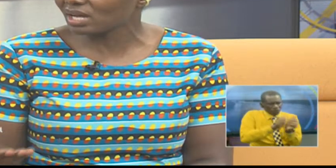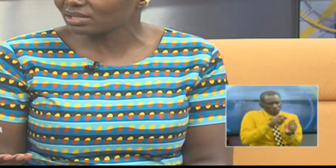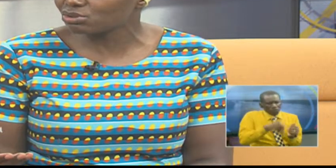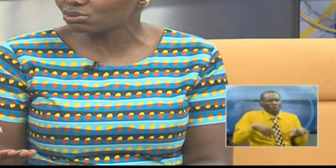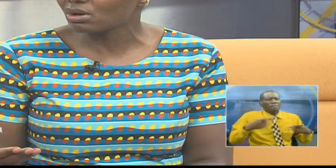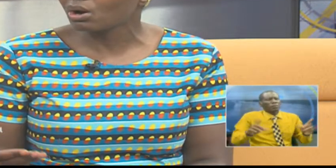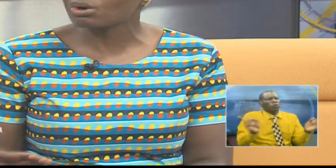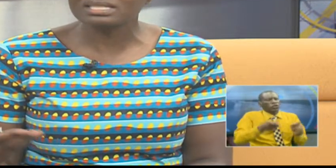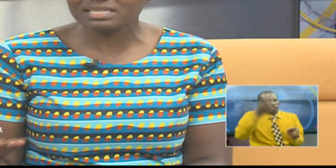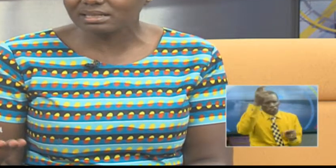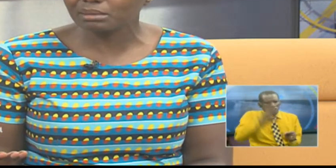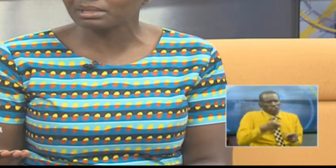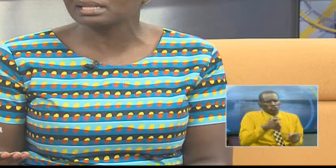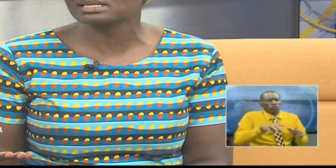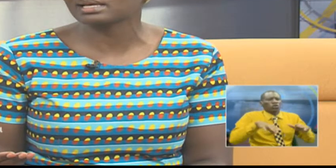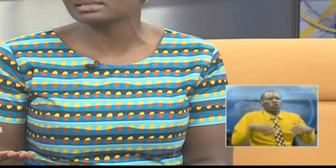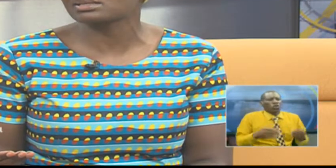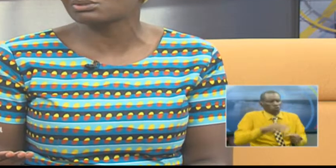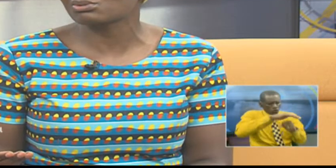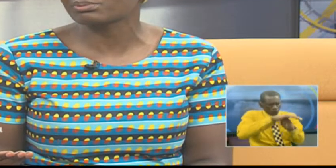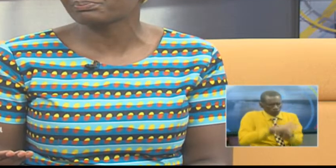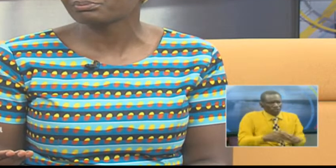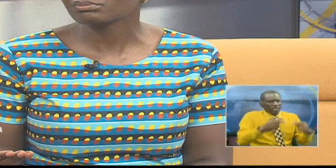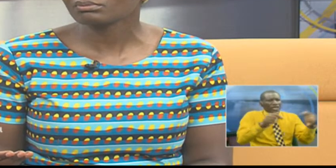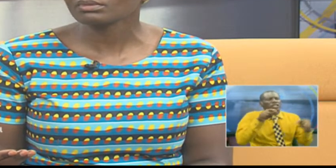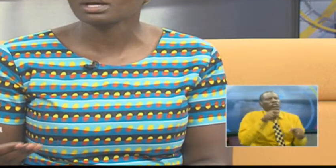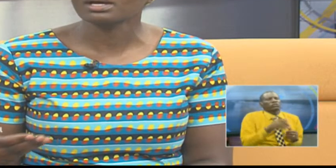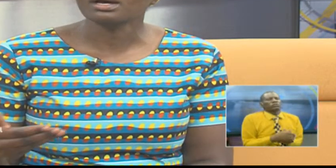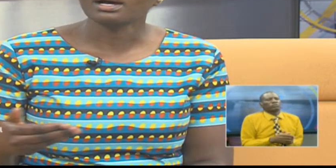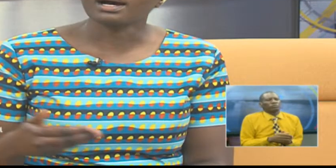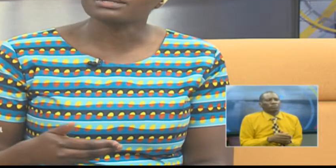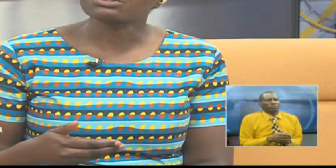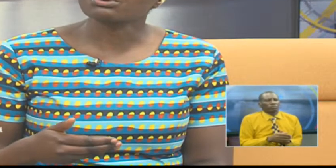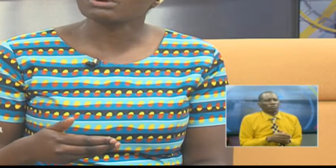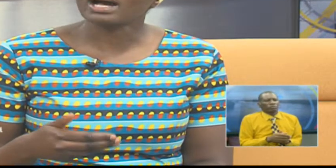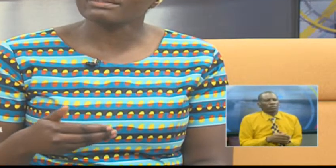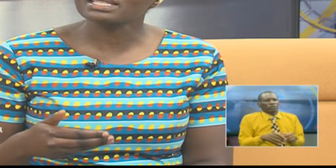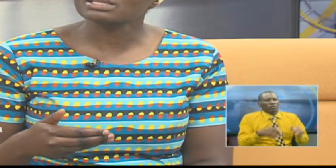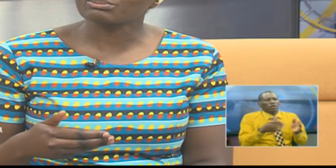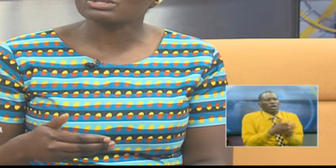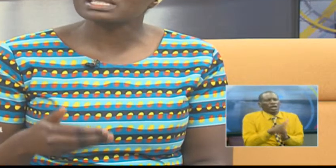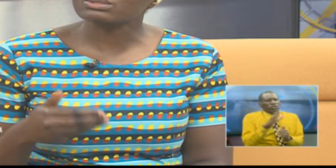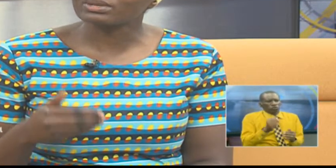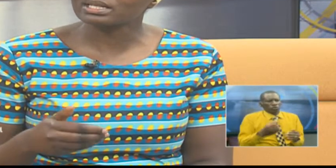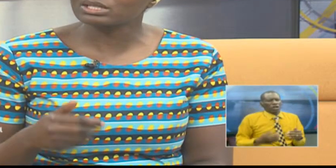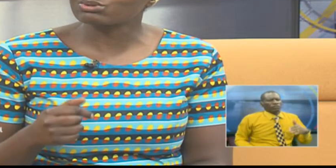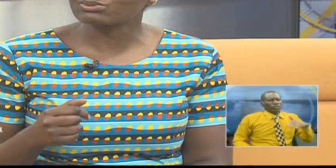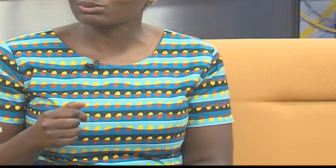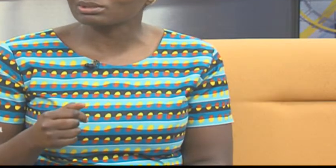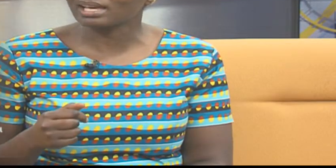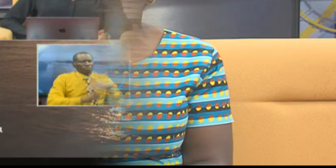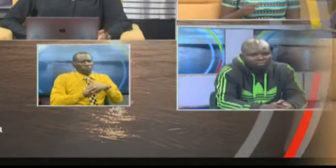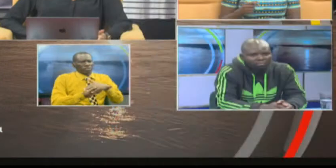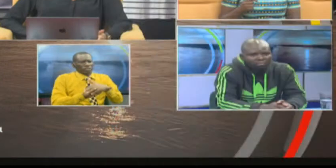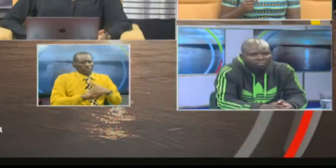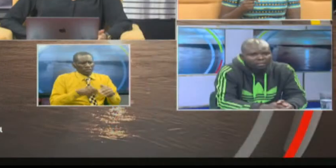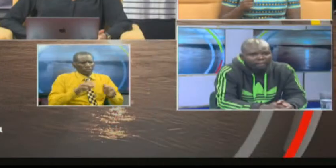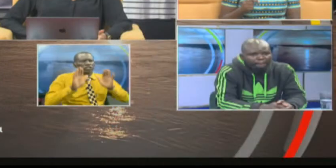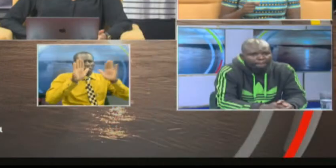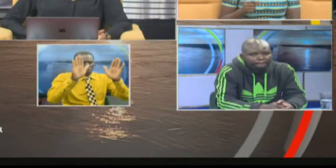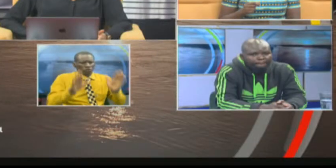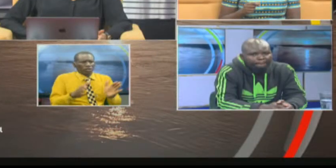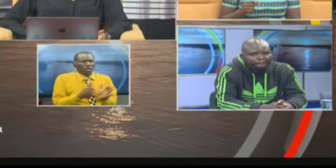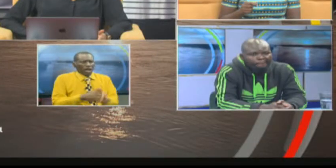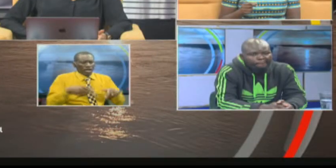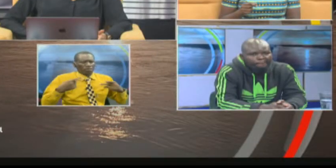to judge you or discriminate against you. So having support is very useful. And the